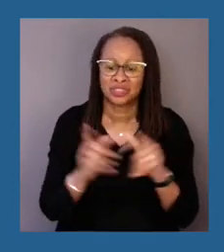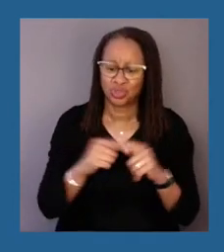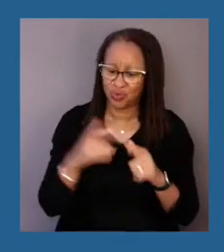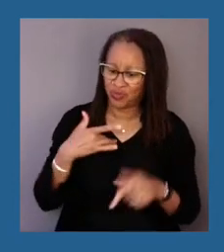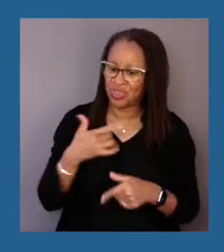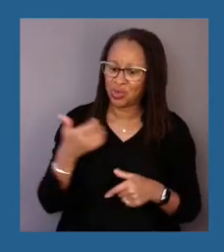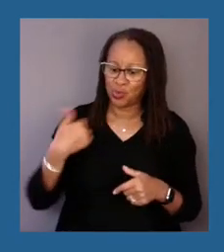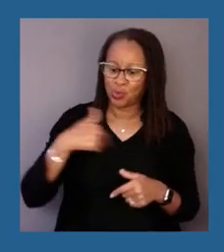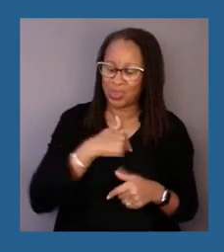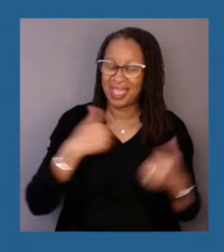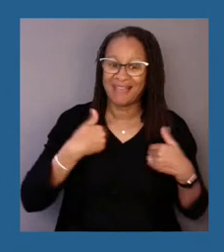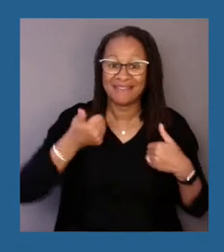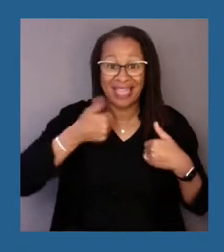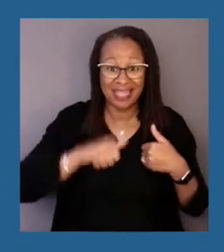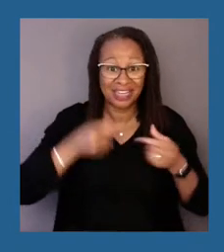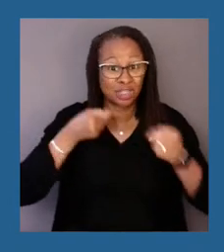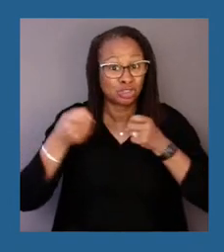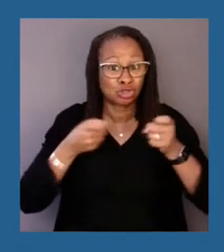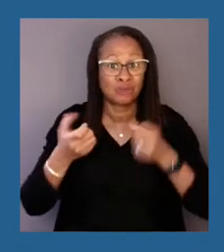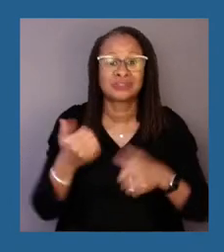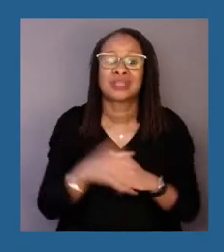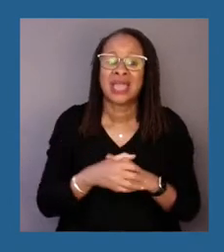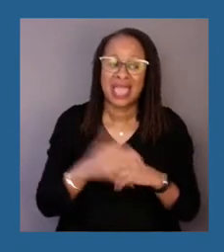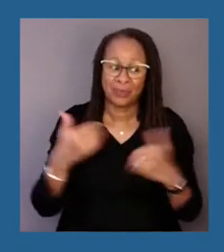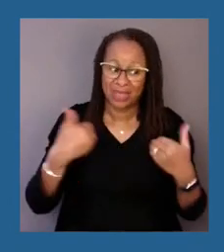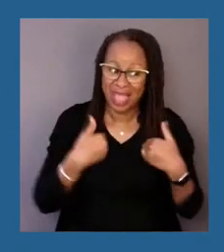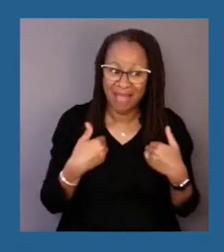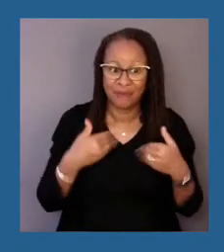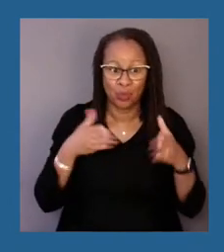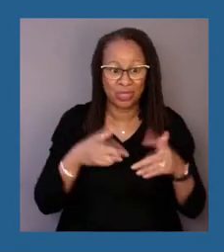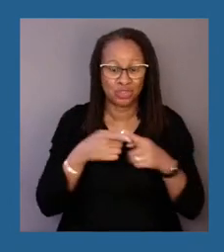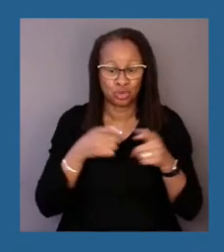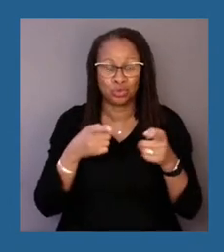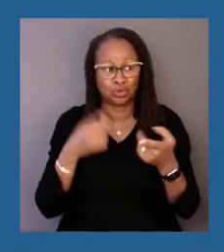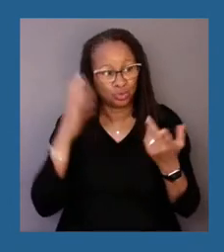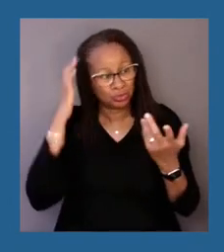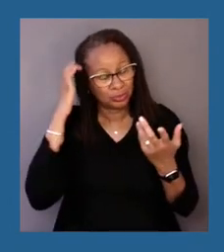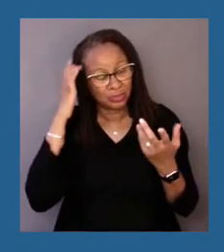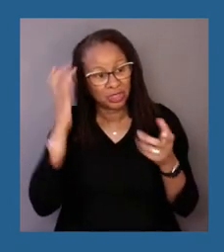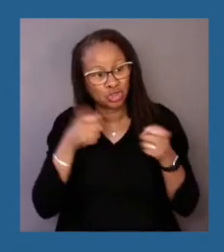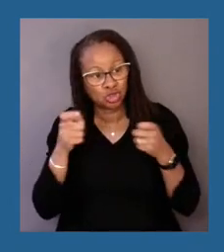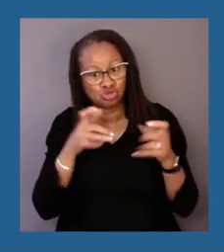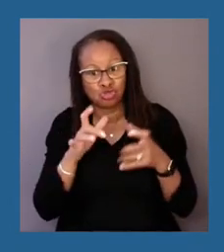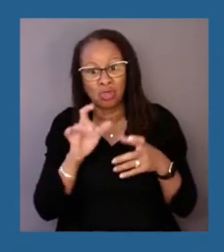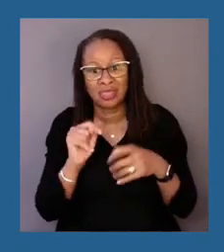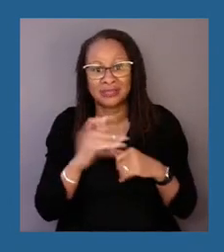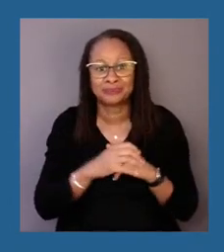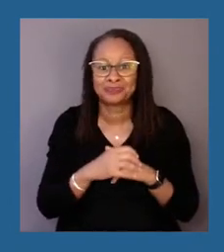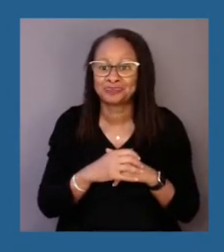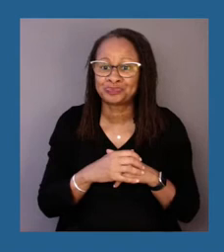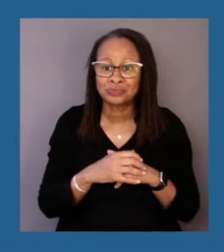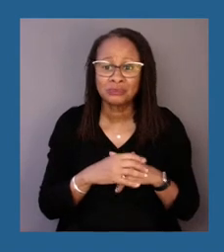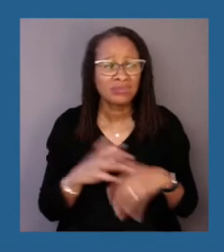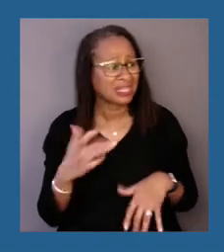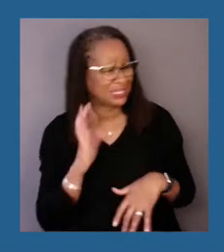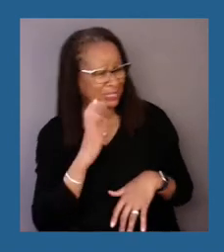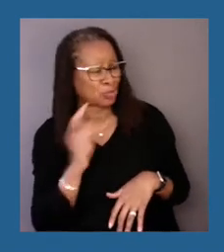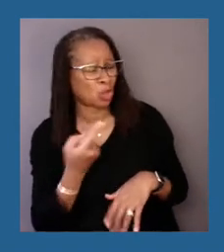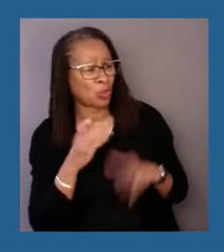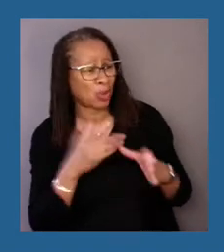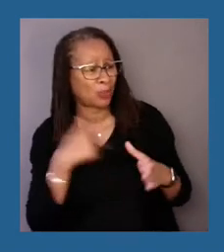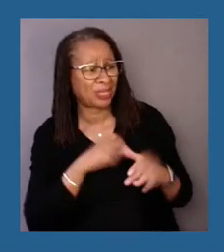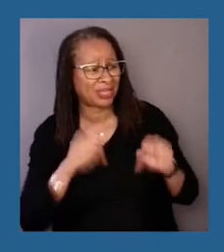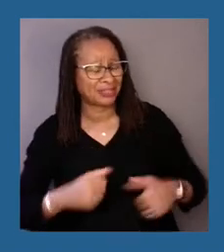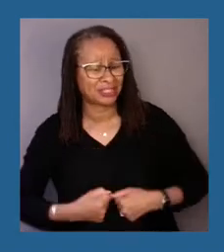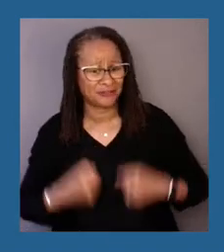agency and have purchase on this, right? It's also like one of the enabling to survive. You know, I mean, no one's